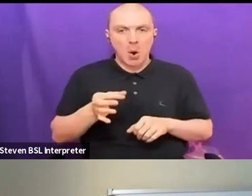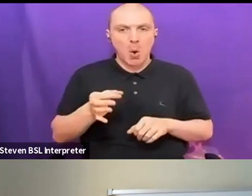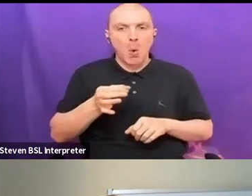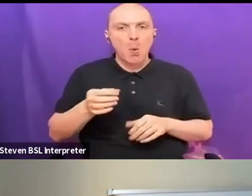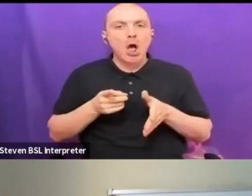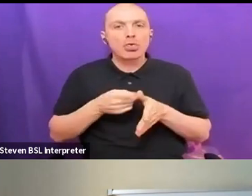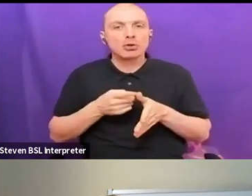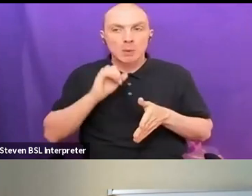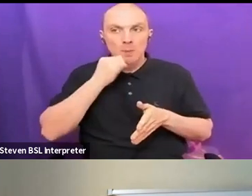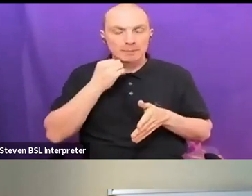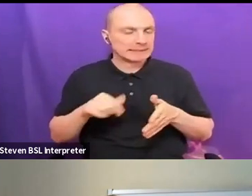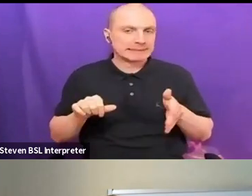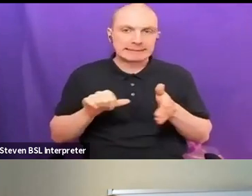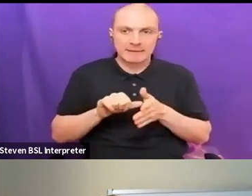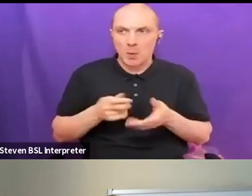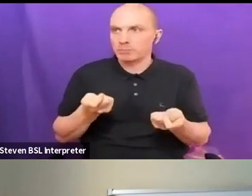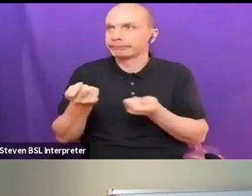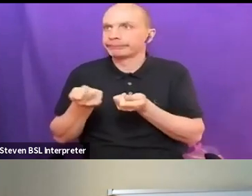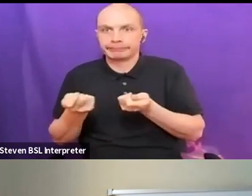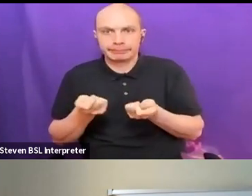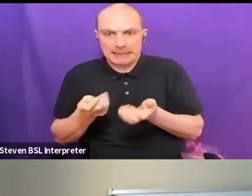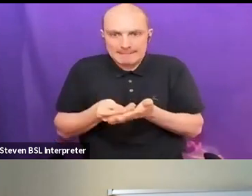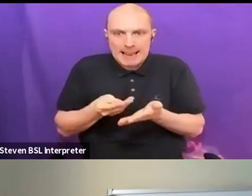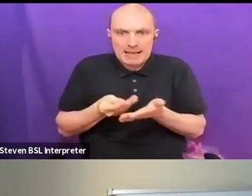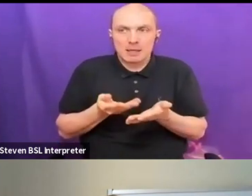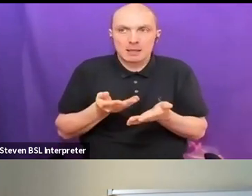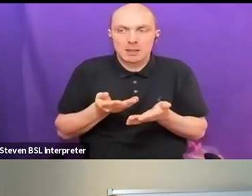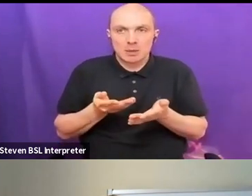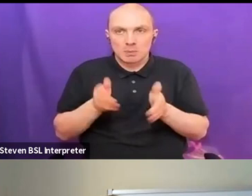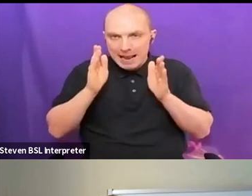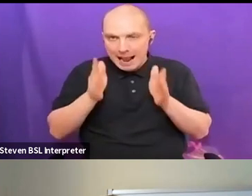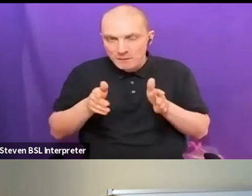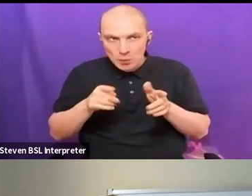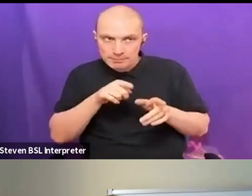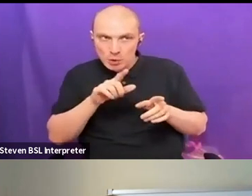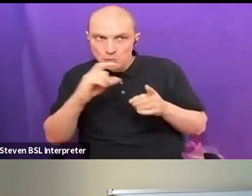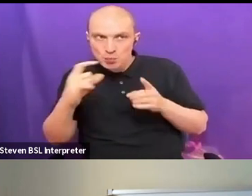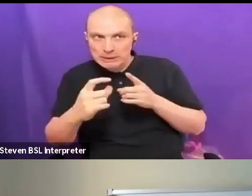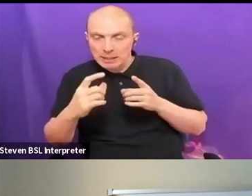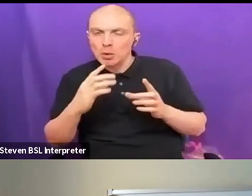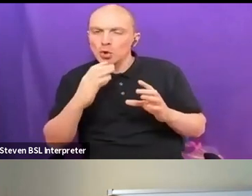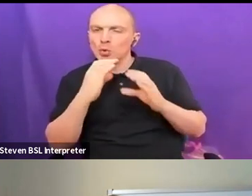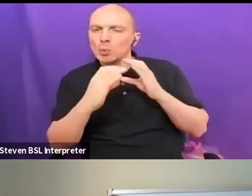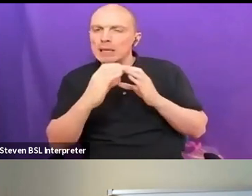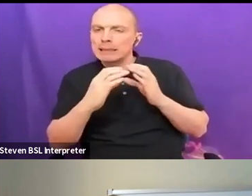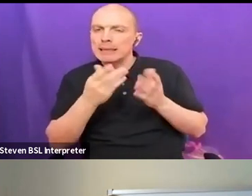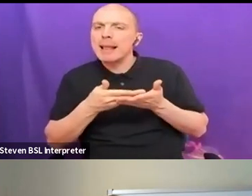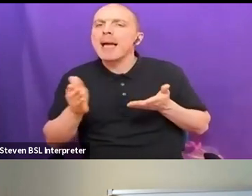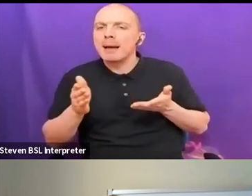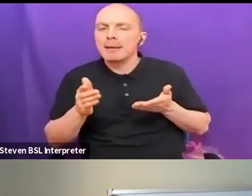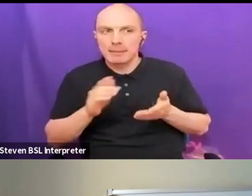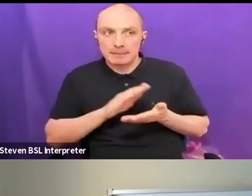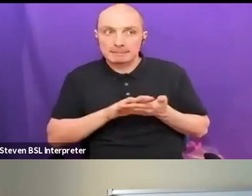jobs to manage that. I think if we have the right dialogues with our communities, that means that we can still move forward with